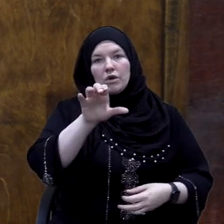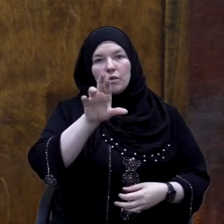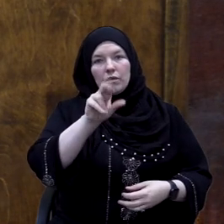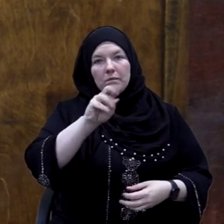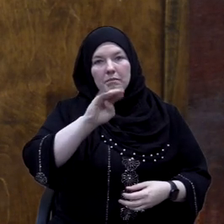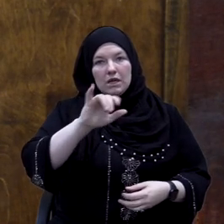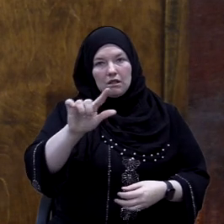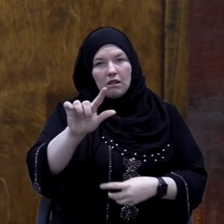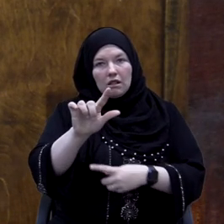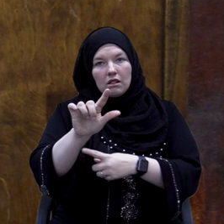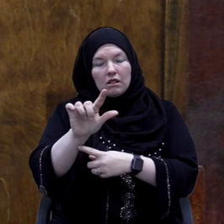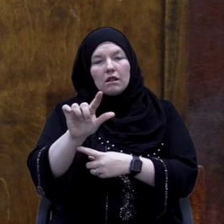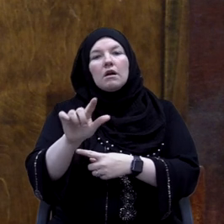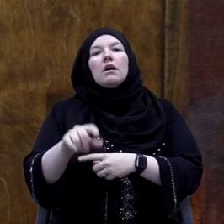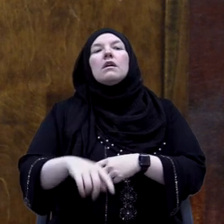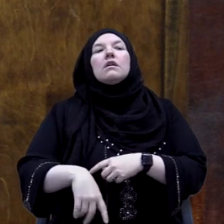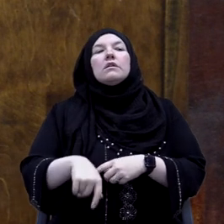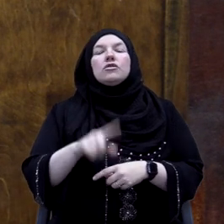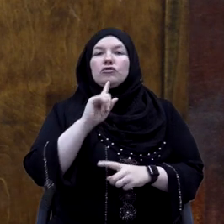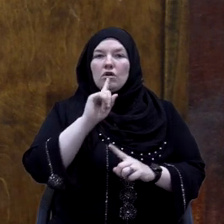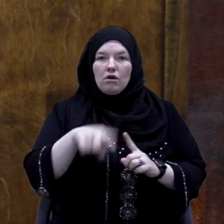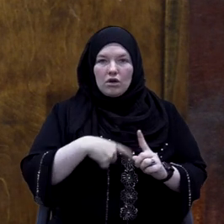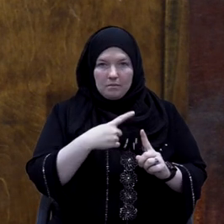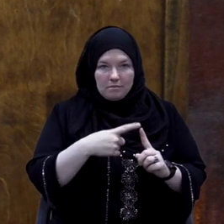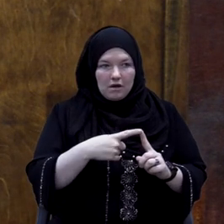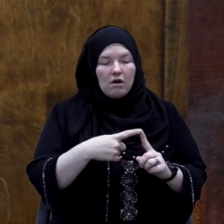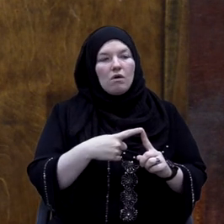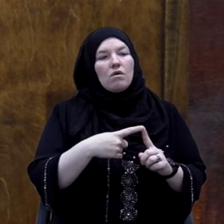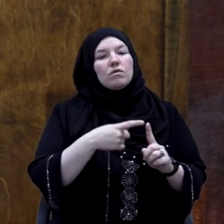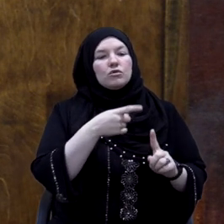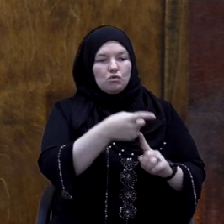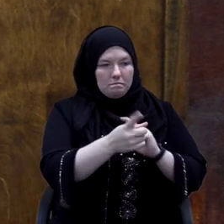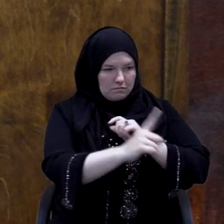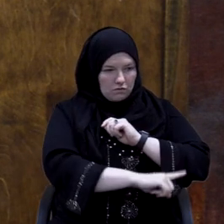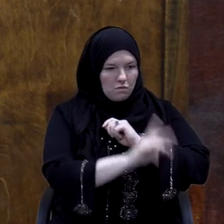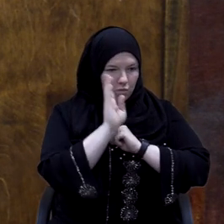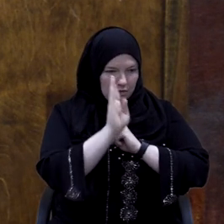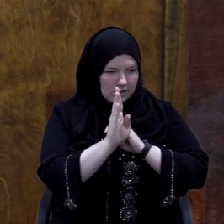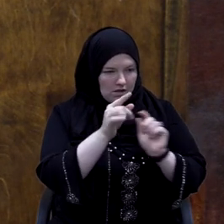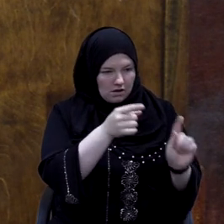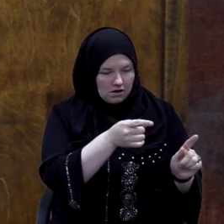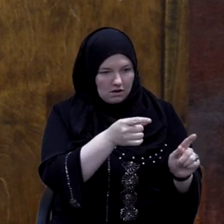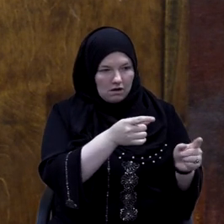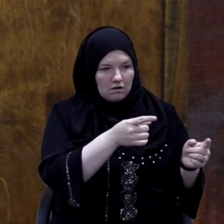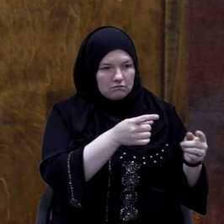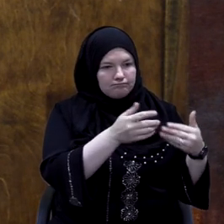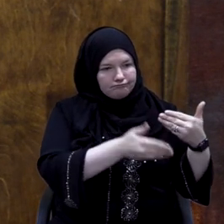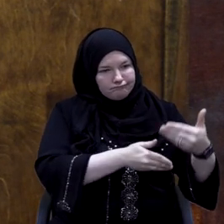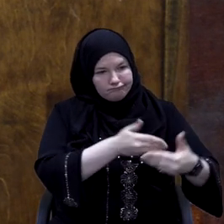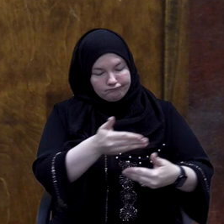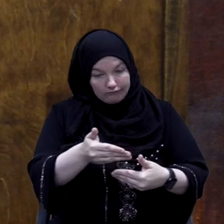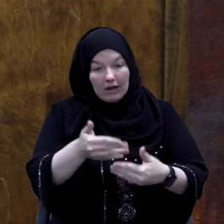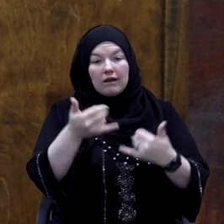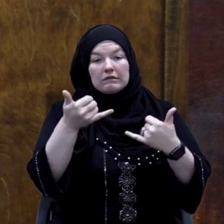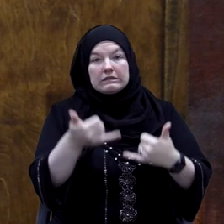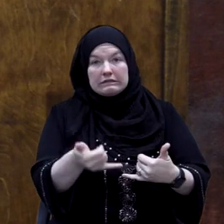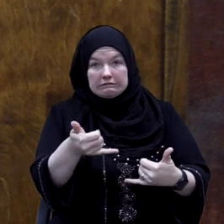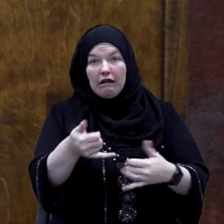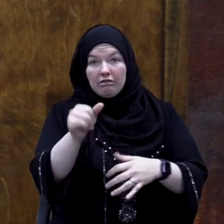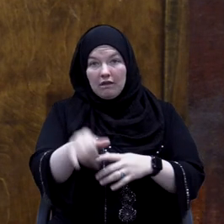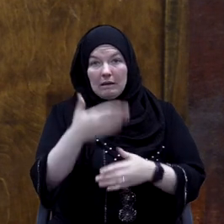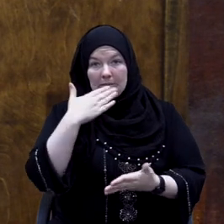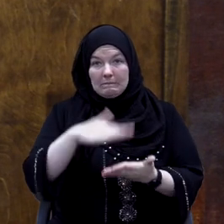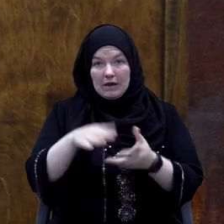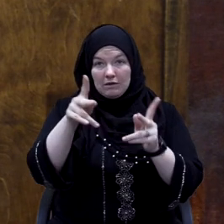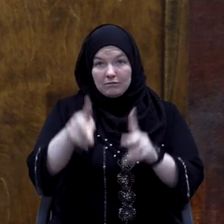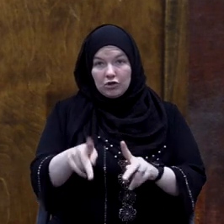Day of Judgment. But it is tormenting for someone to live in violations, after violations, after